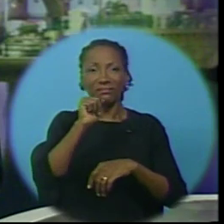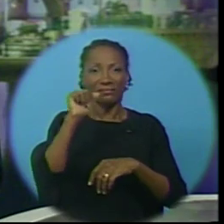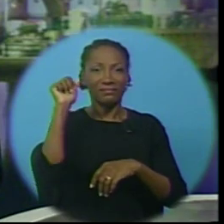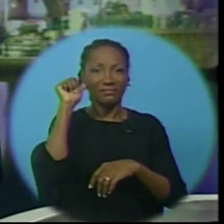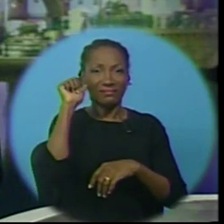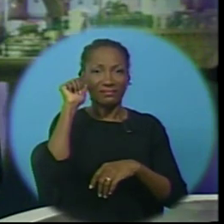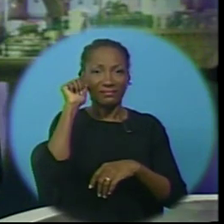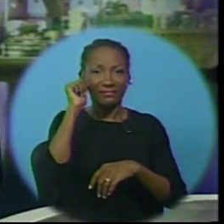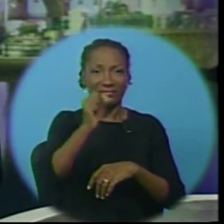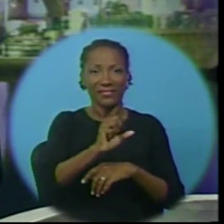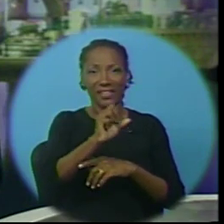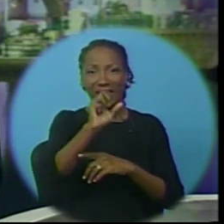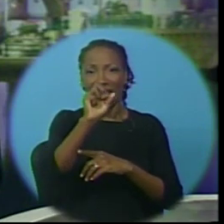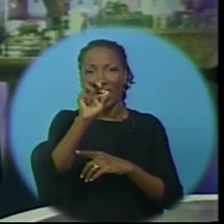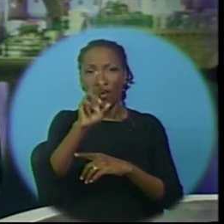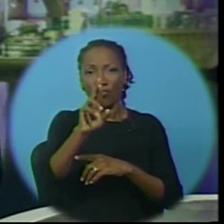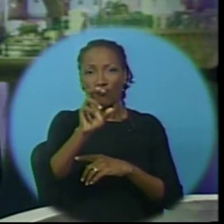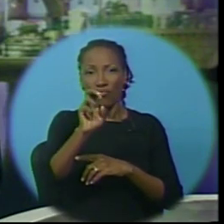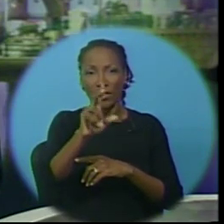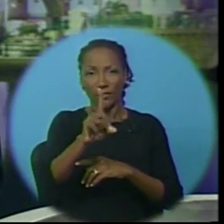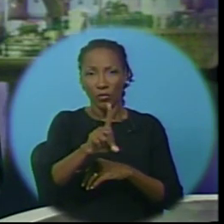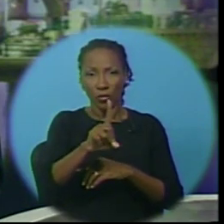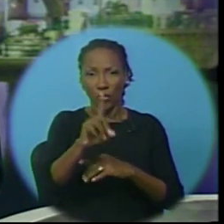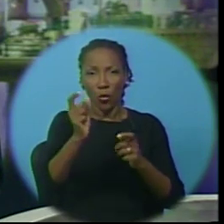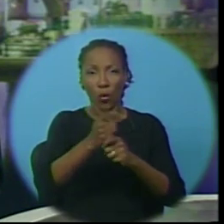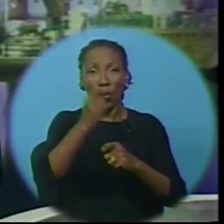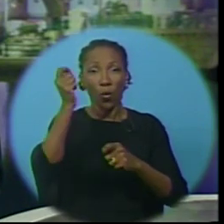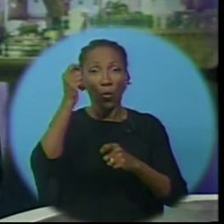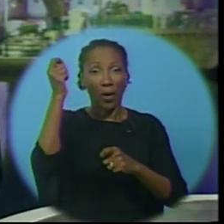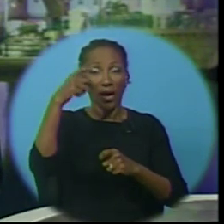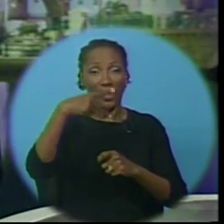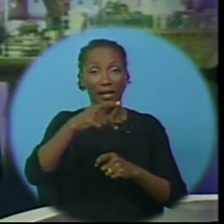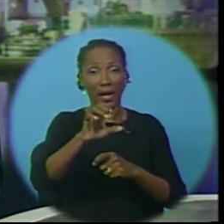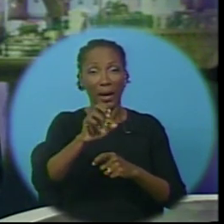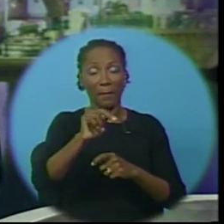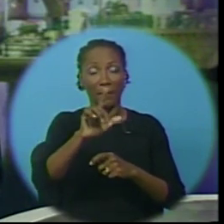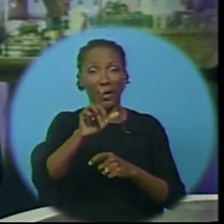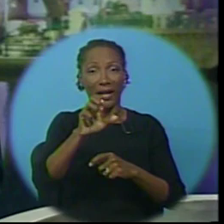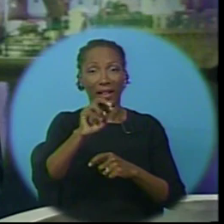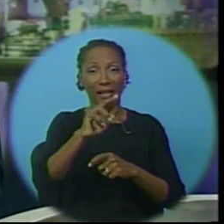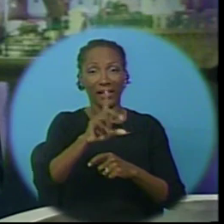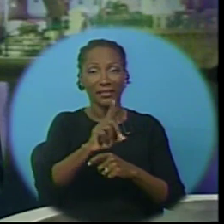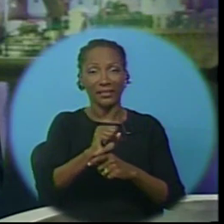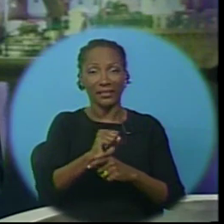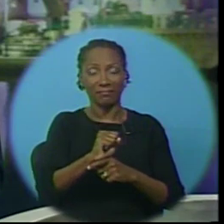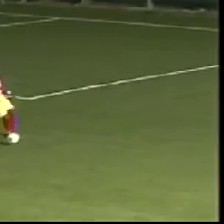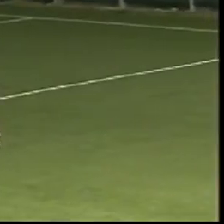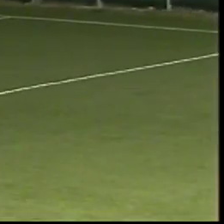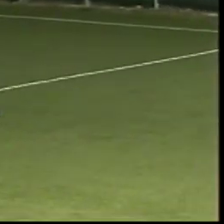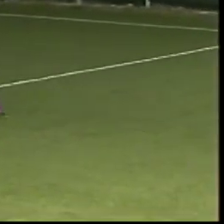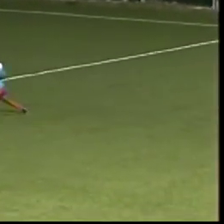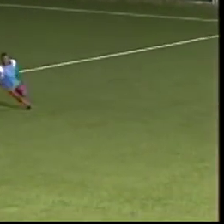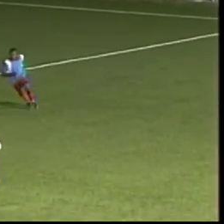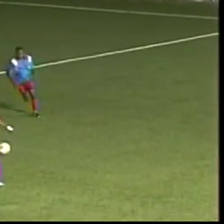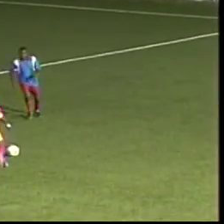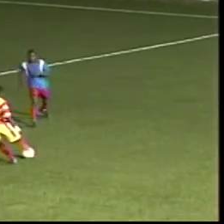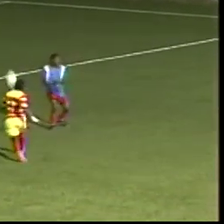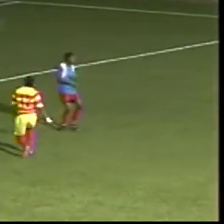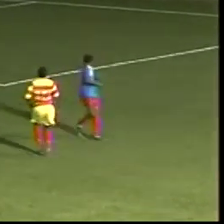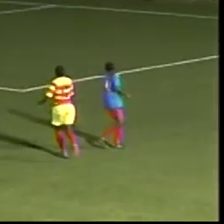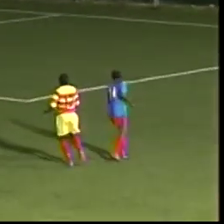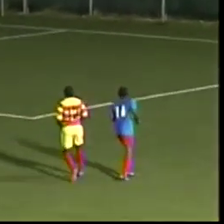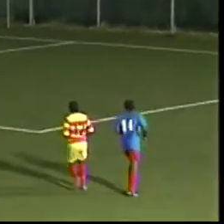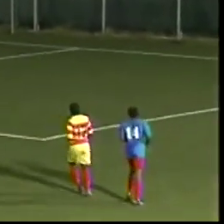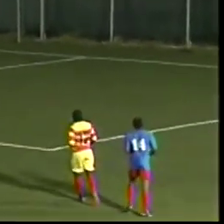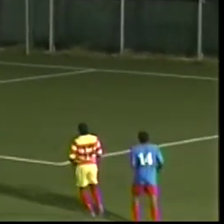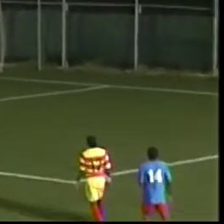Solaris Pinelands 3-2 in the night's second game. CBC's Shane Jones reports. Rendezvous in red and yellow versus Pinelands,